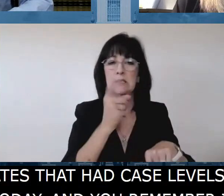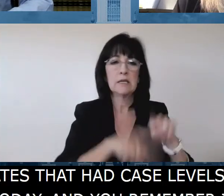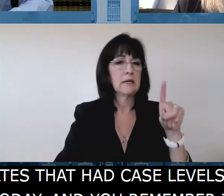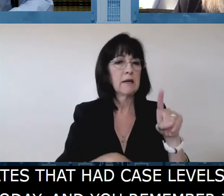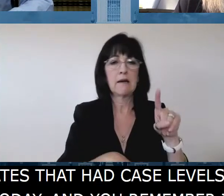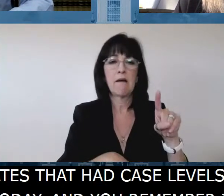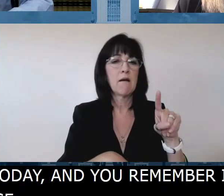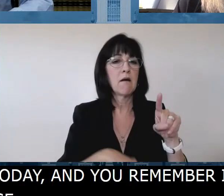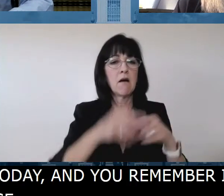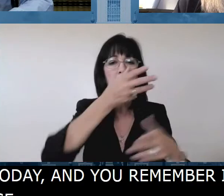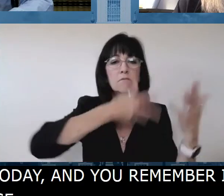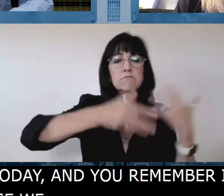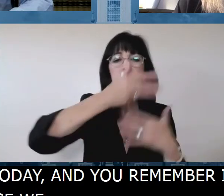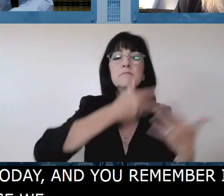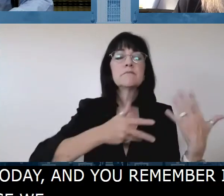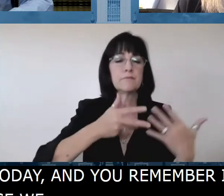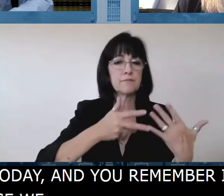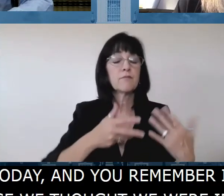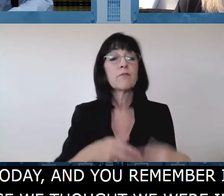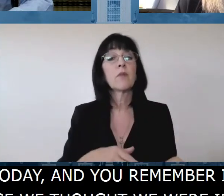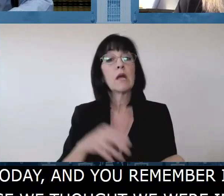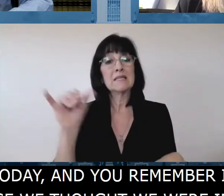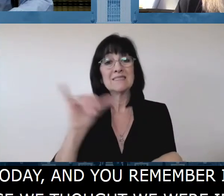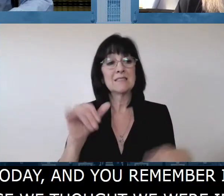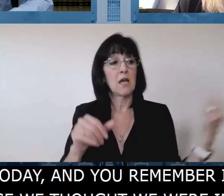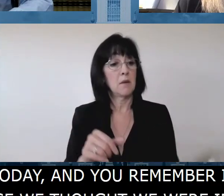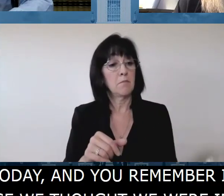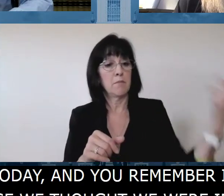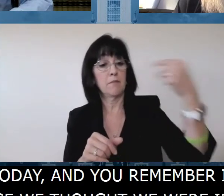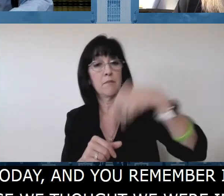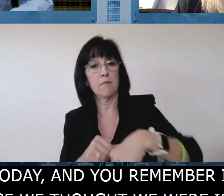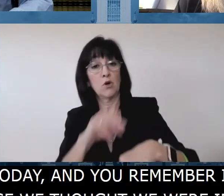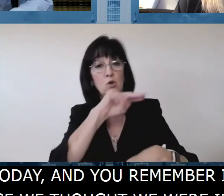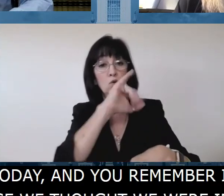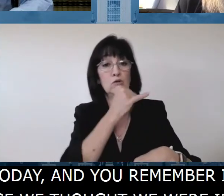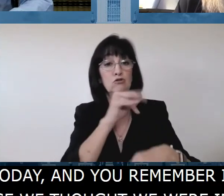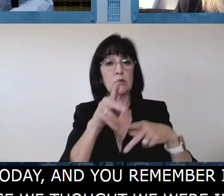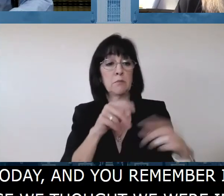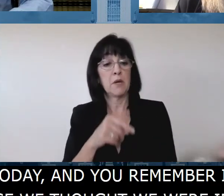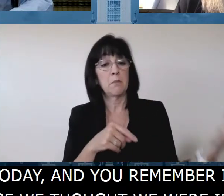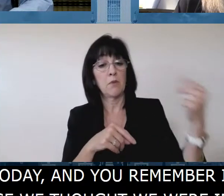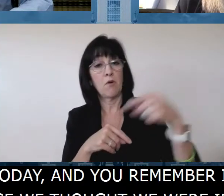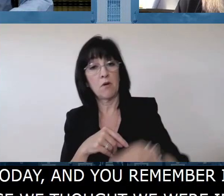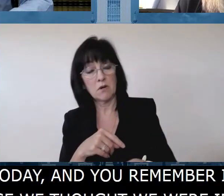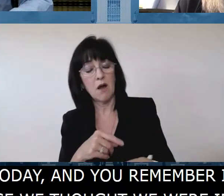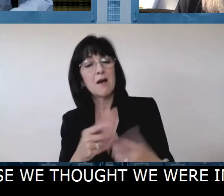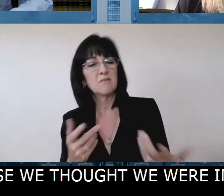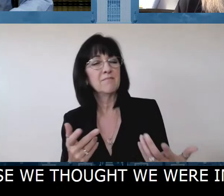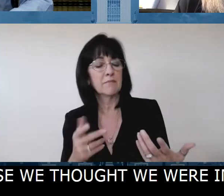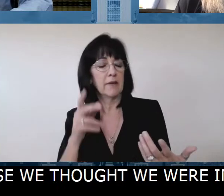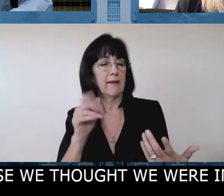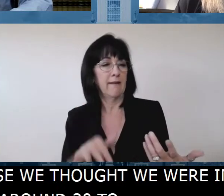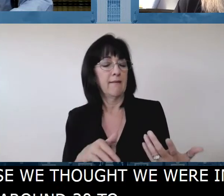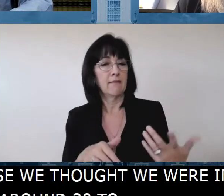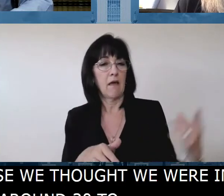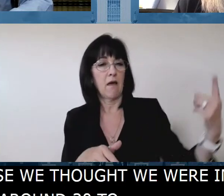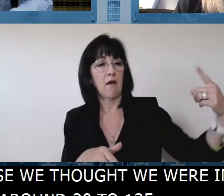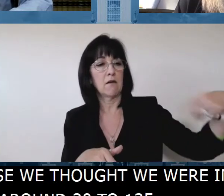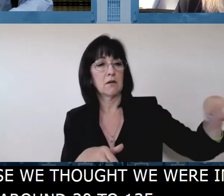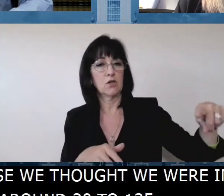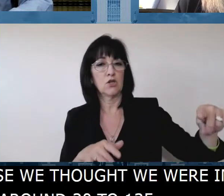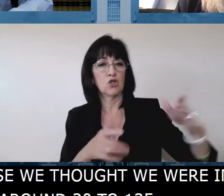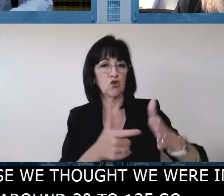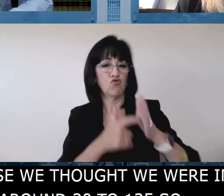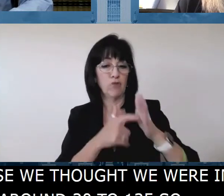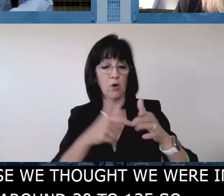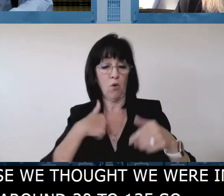we were in a better place. We've upticked from around 20 to 135, and so that increase